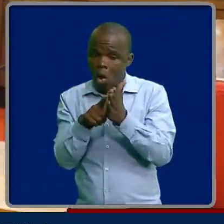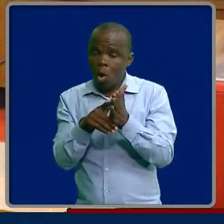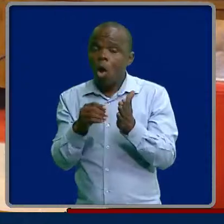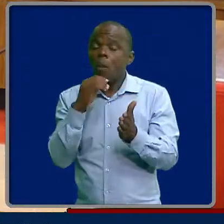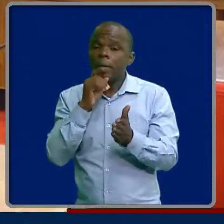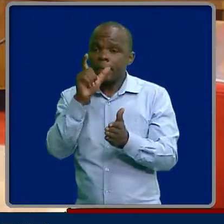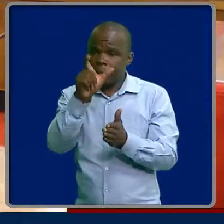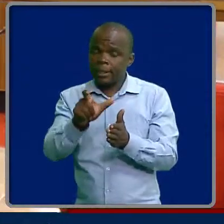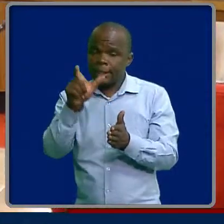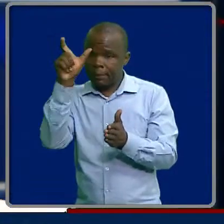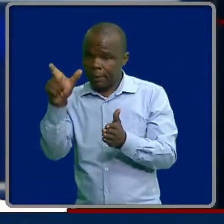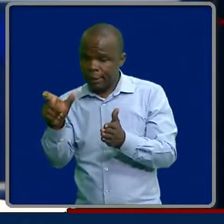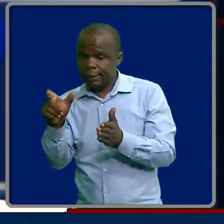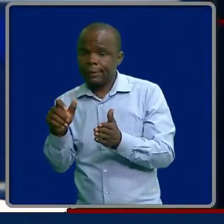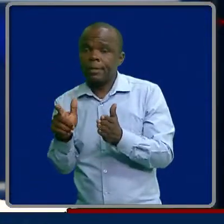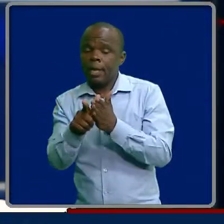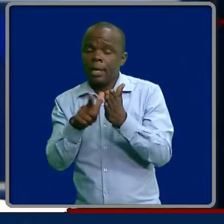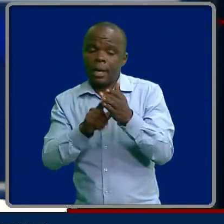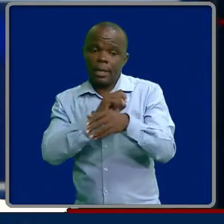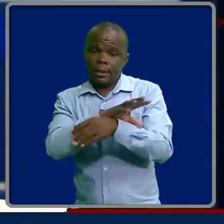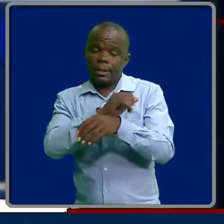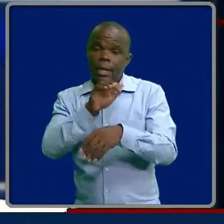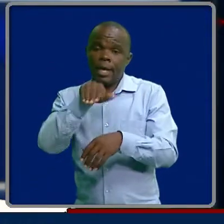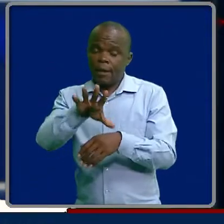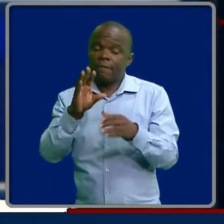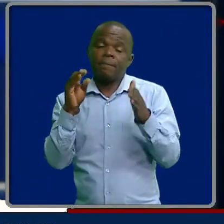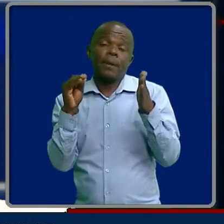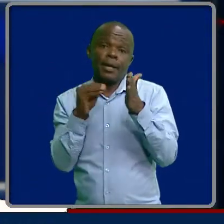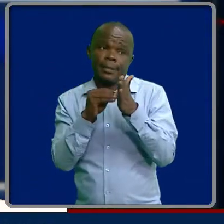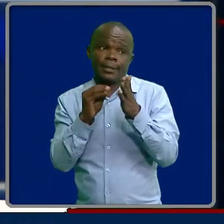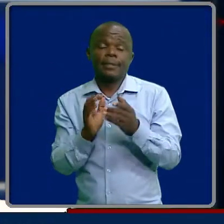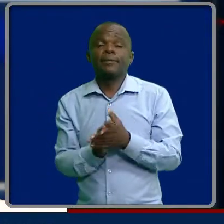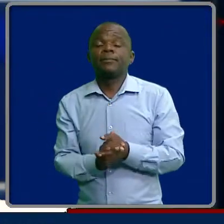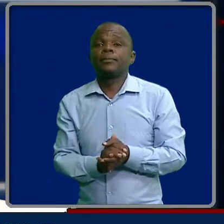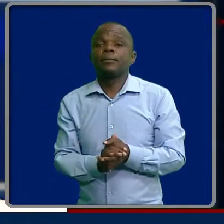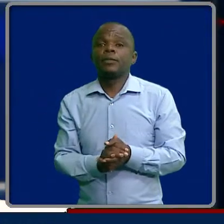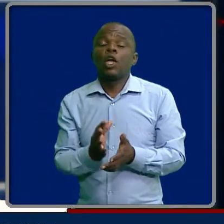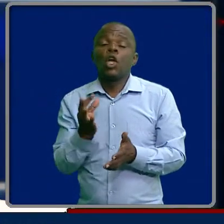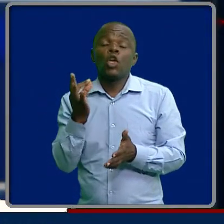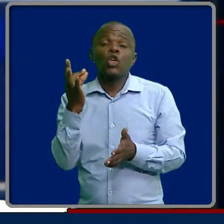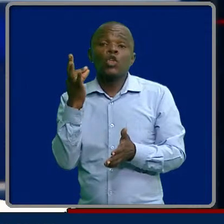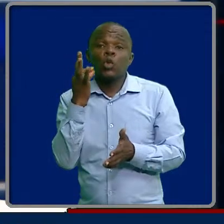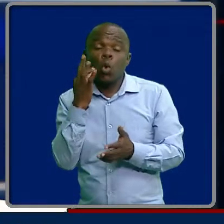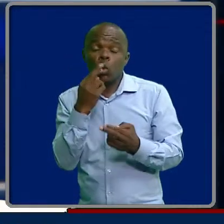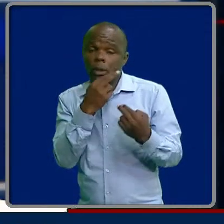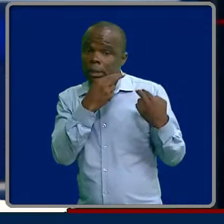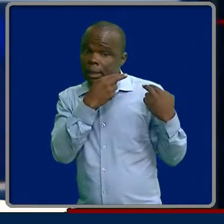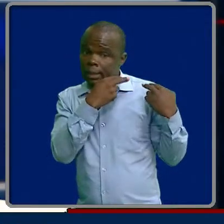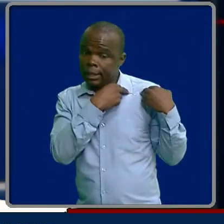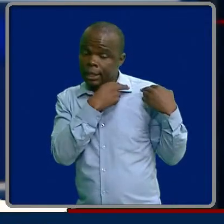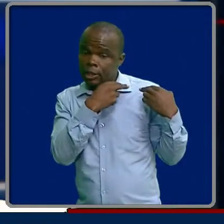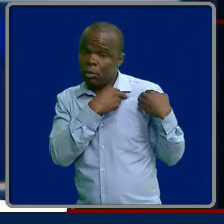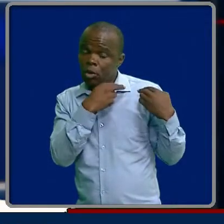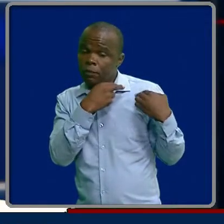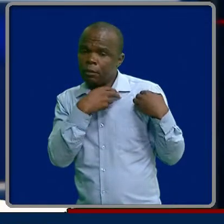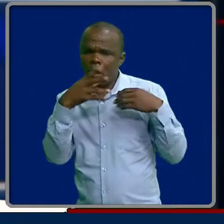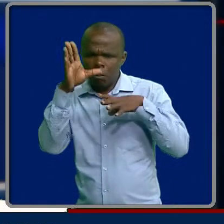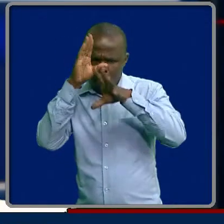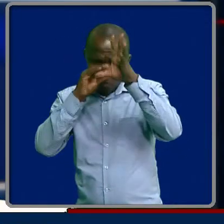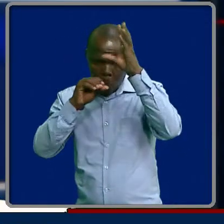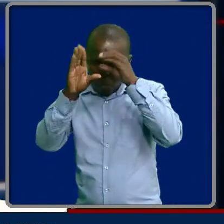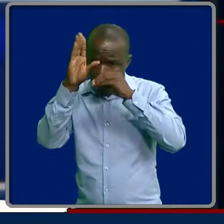Ndomlangeni, Parliament. Young people are urged to take it upon themselves to gain knowledge about financial support